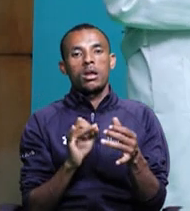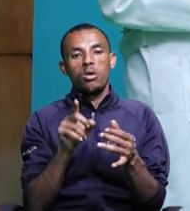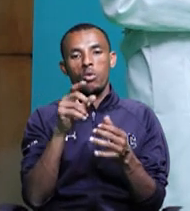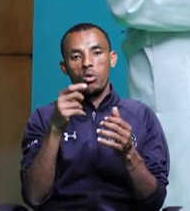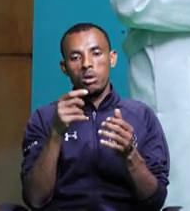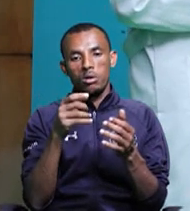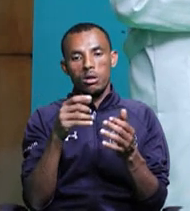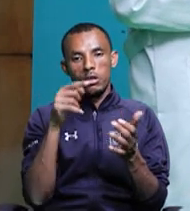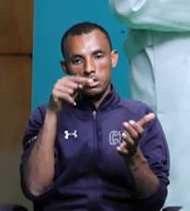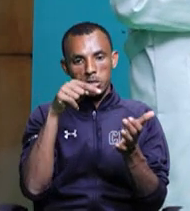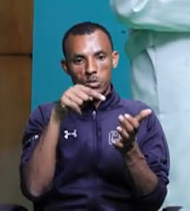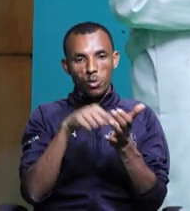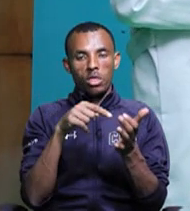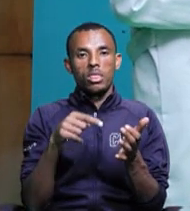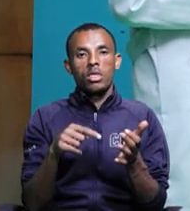also decimals here.